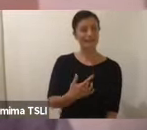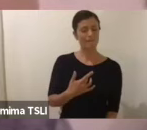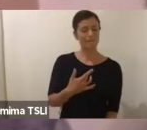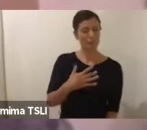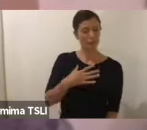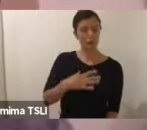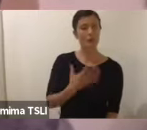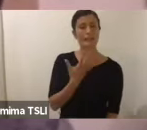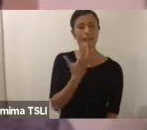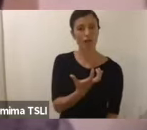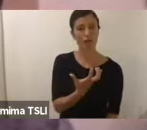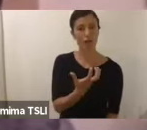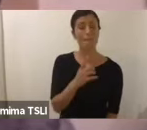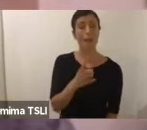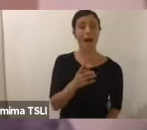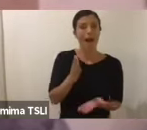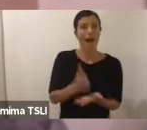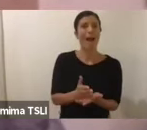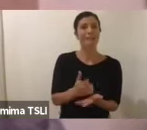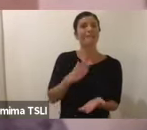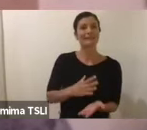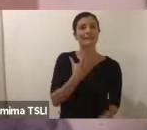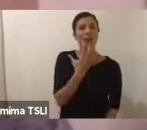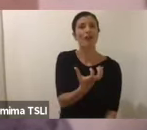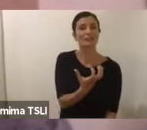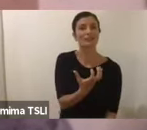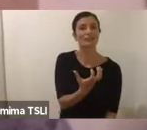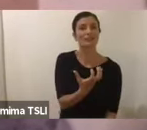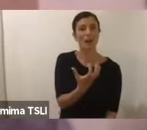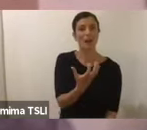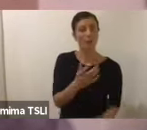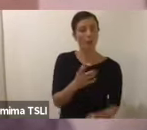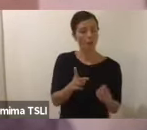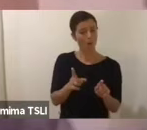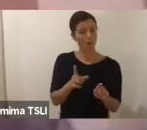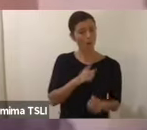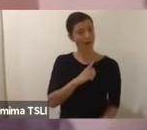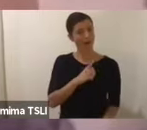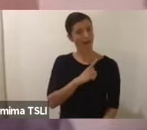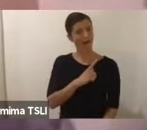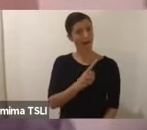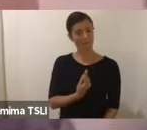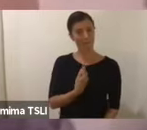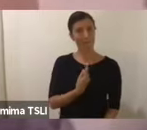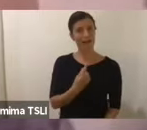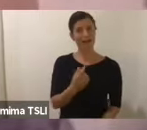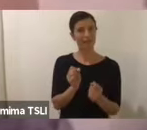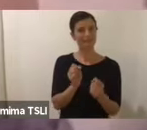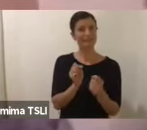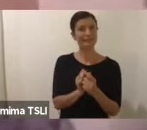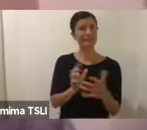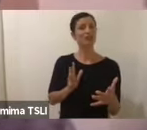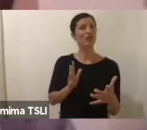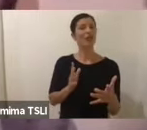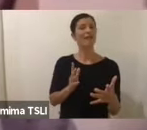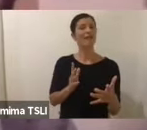i i disagree with quite a lot of what people have said um i'm sorry i'm just going to have to say what i really